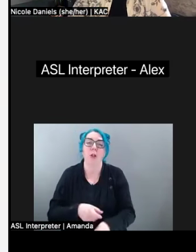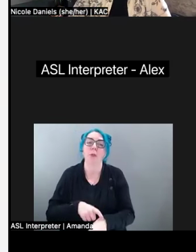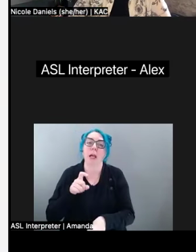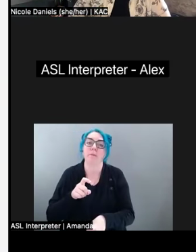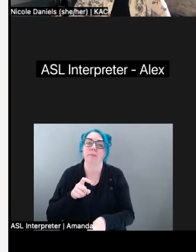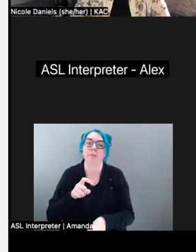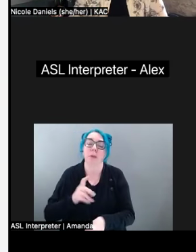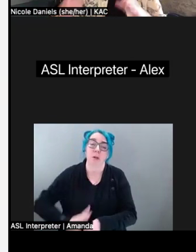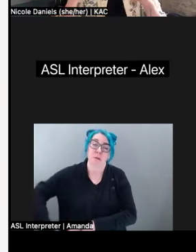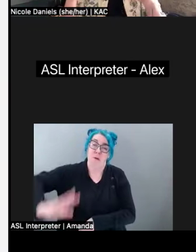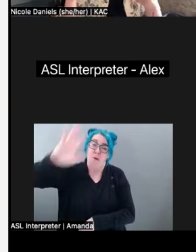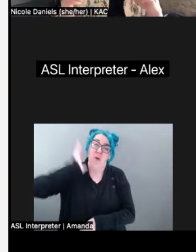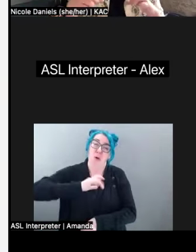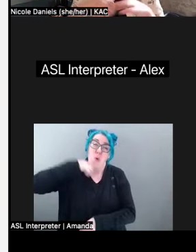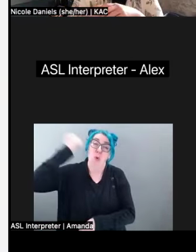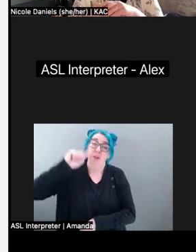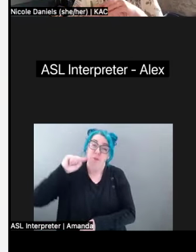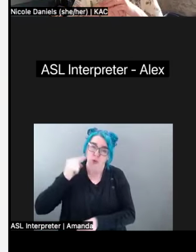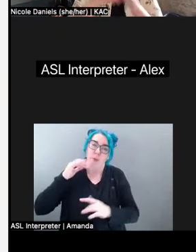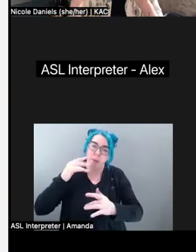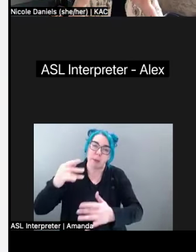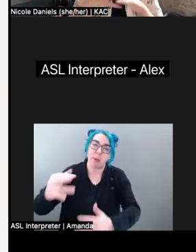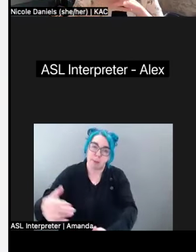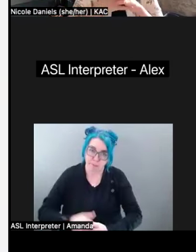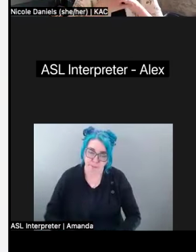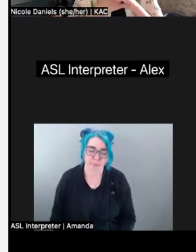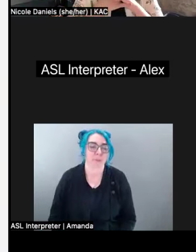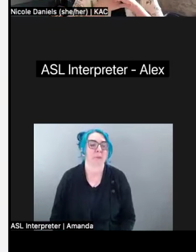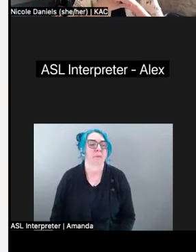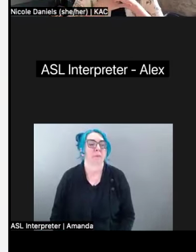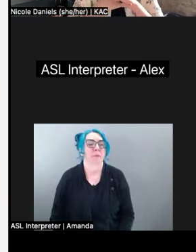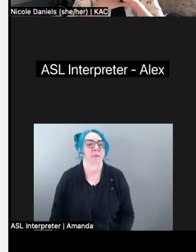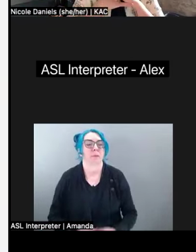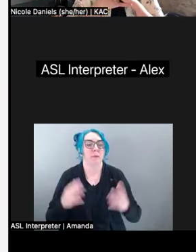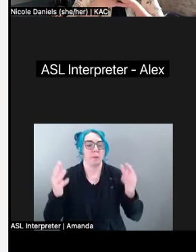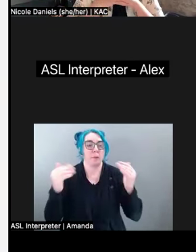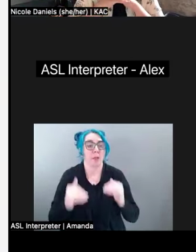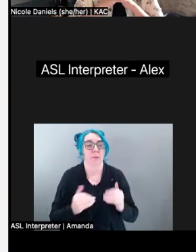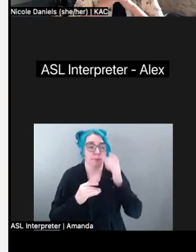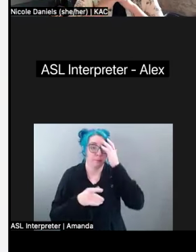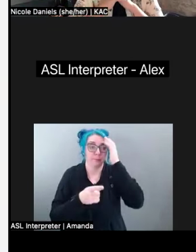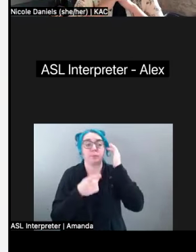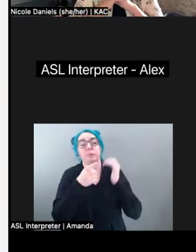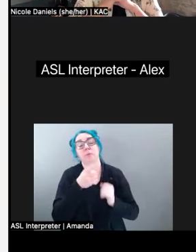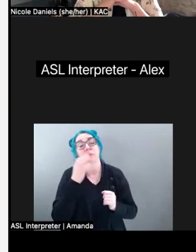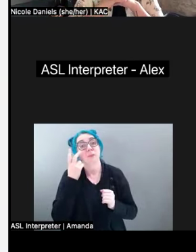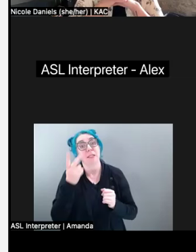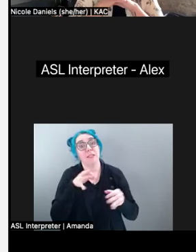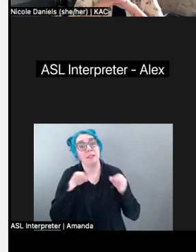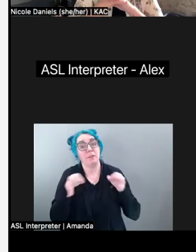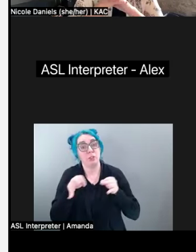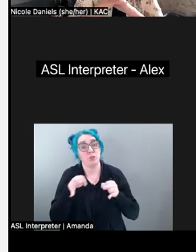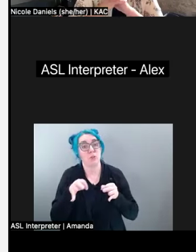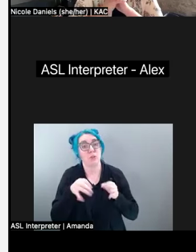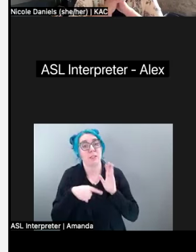And you can see here, I'm zoomed in on that examples and definitions table. So one thing I just wanted to point out is in